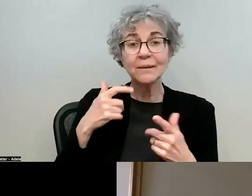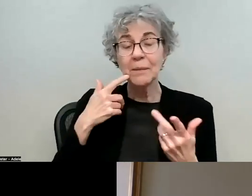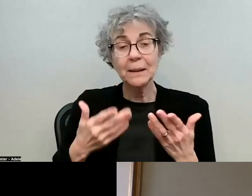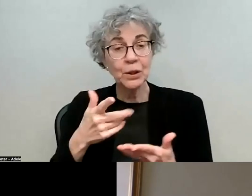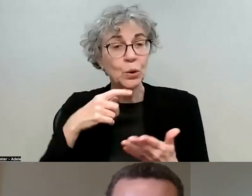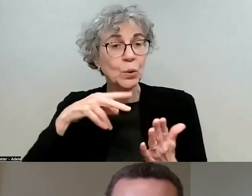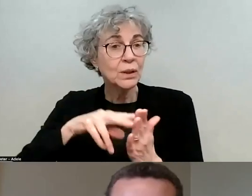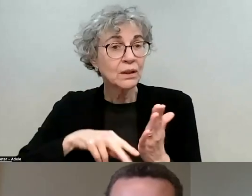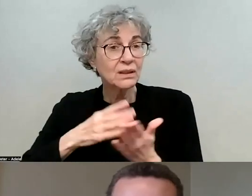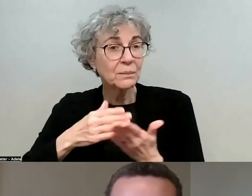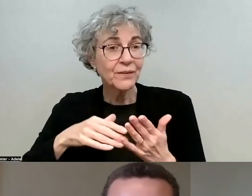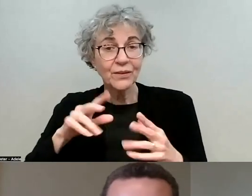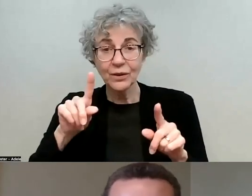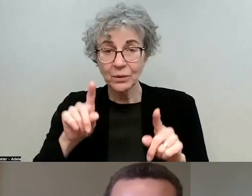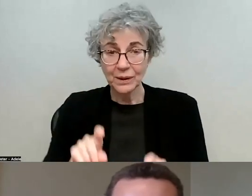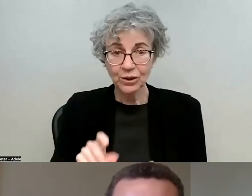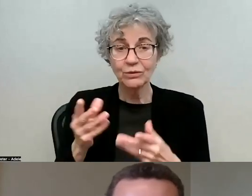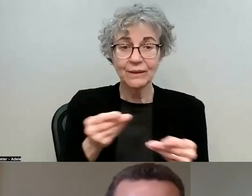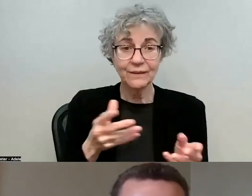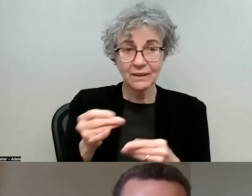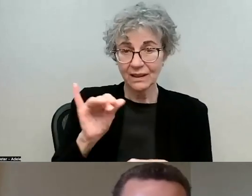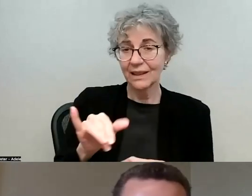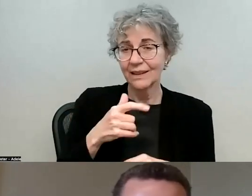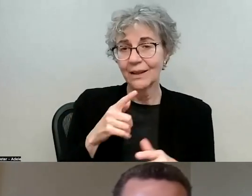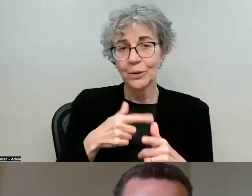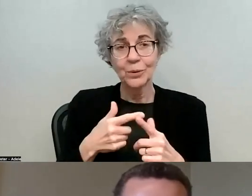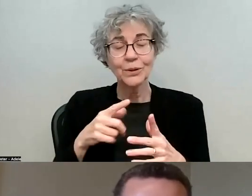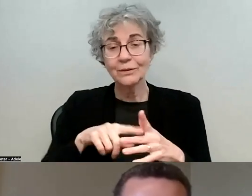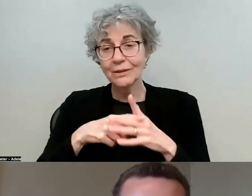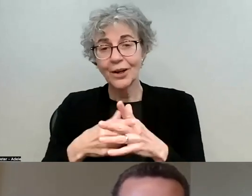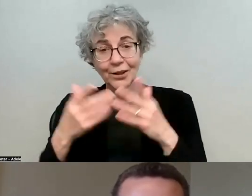and facilitate that, we'll get right into that.